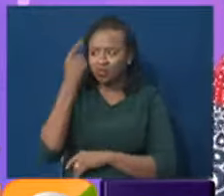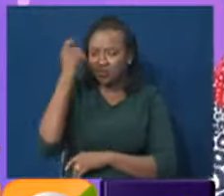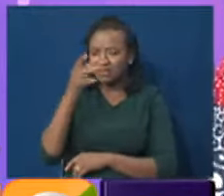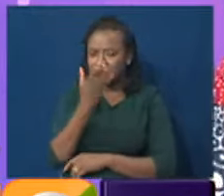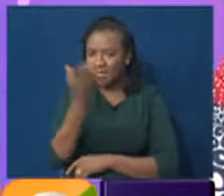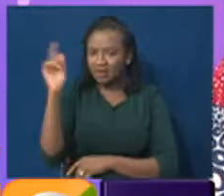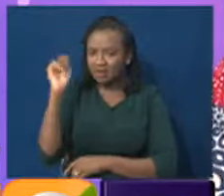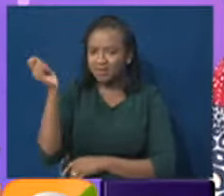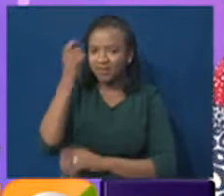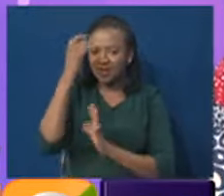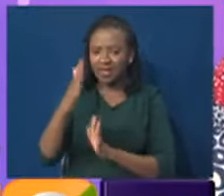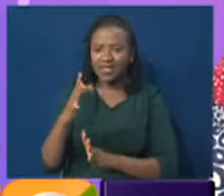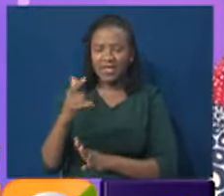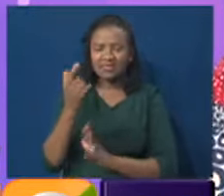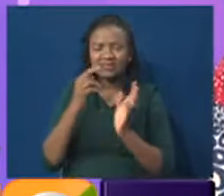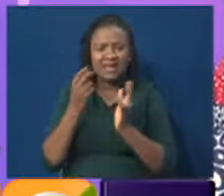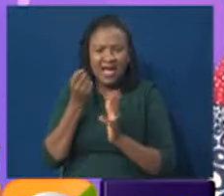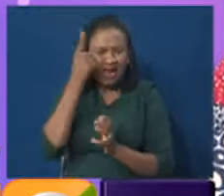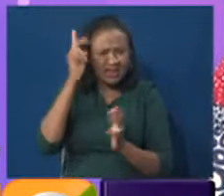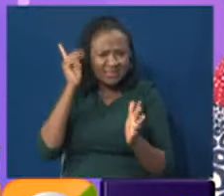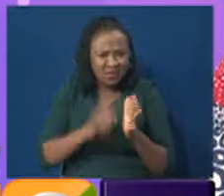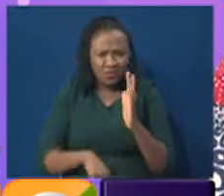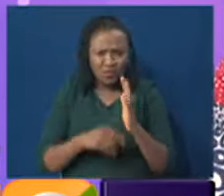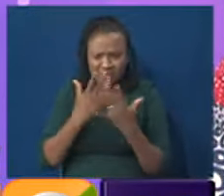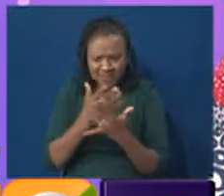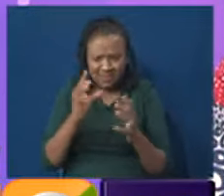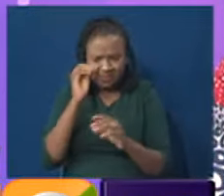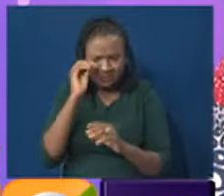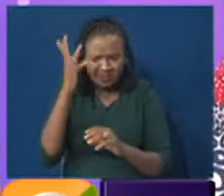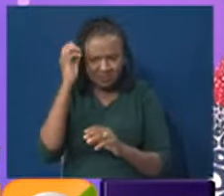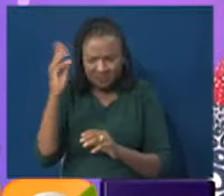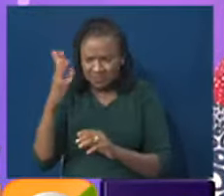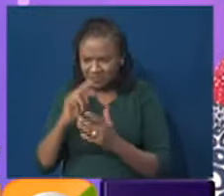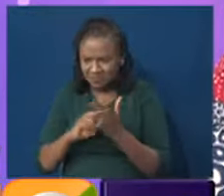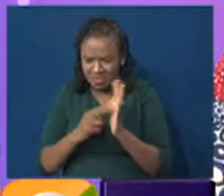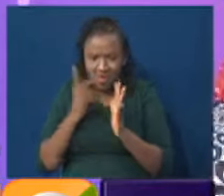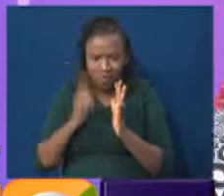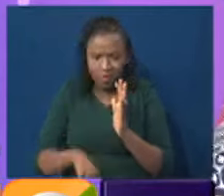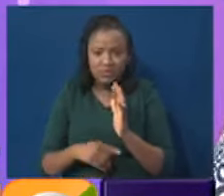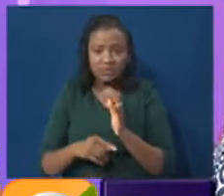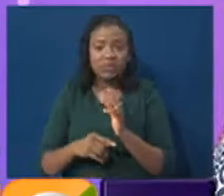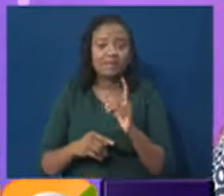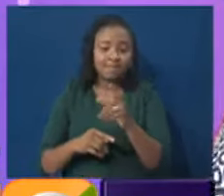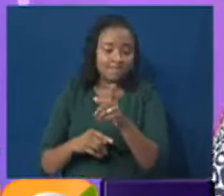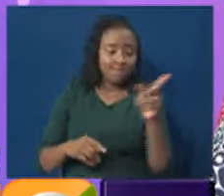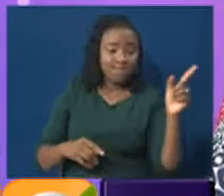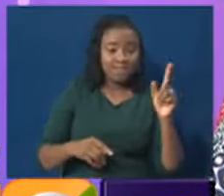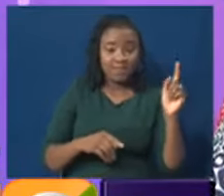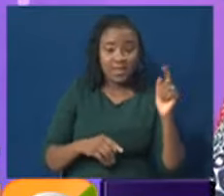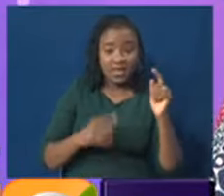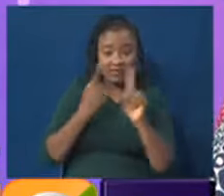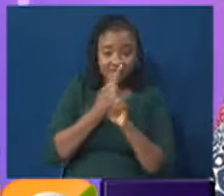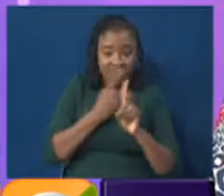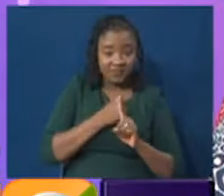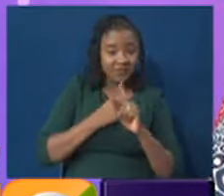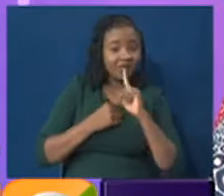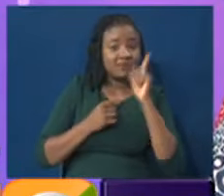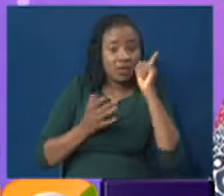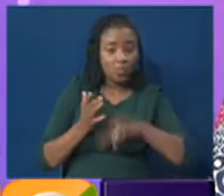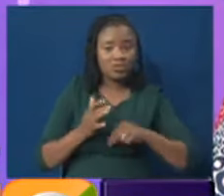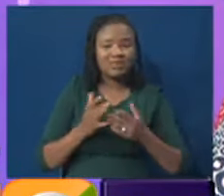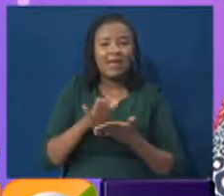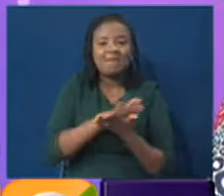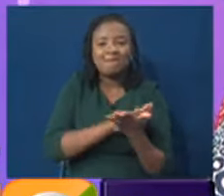high cost of living. The first thing that has been mentioned is, you know, basic essentials, the ones that have been discussed at great